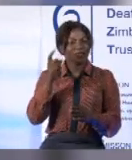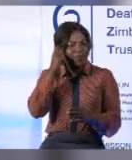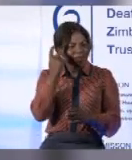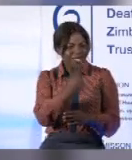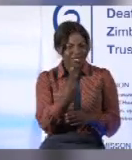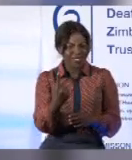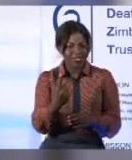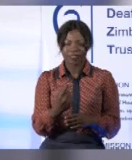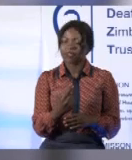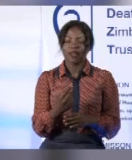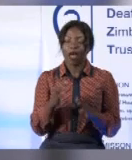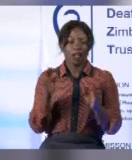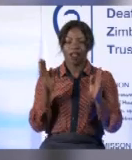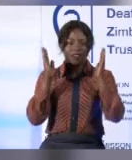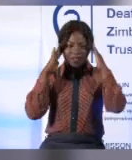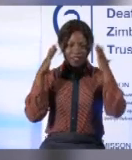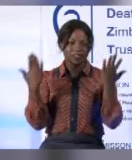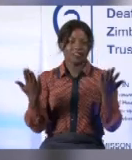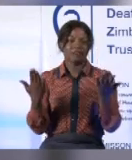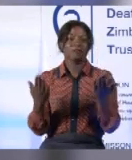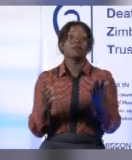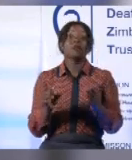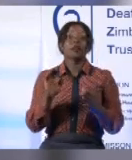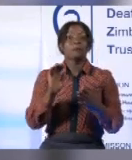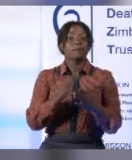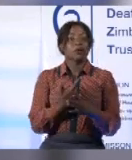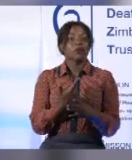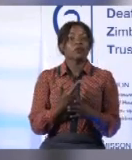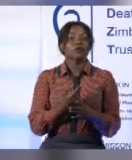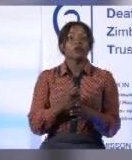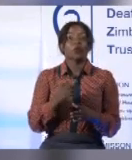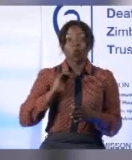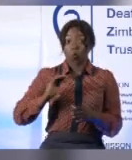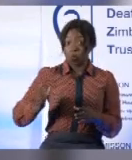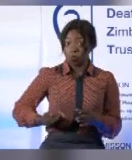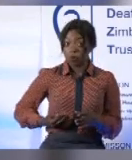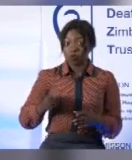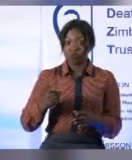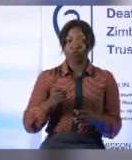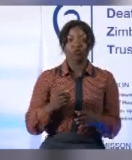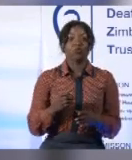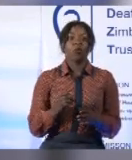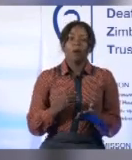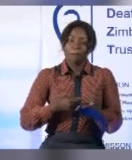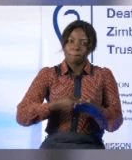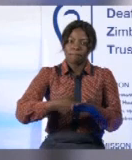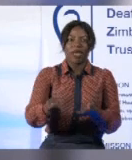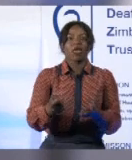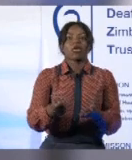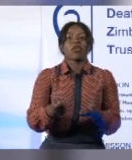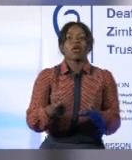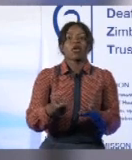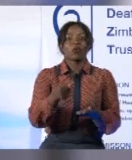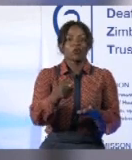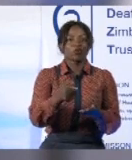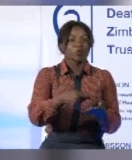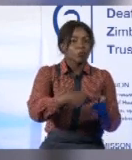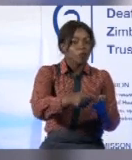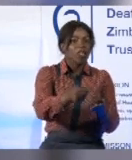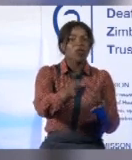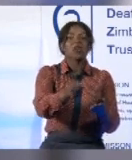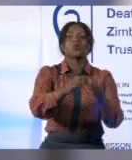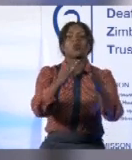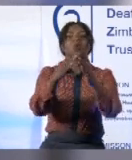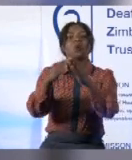Because each and every client play his own their roles. kuti the kunewe rent, kunewe